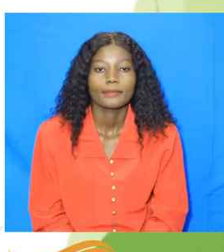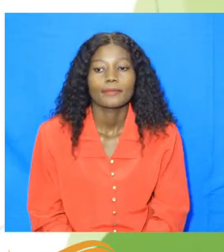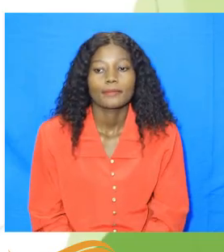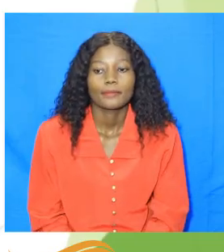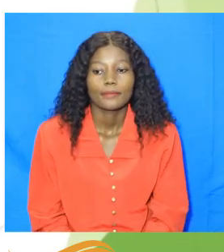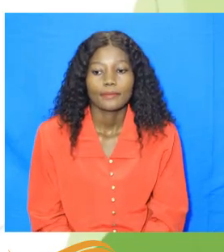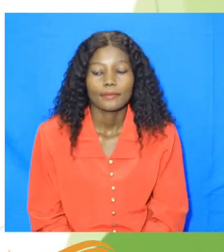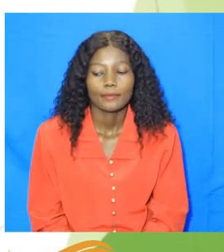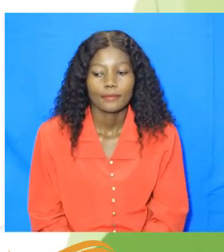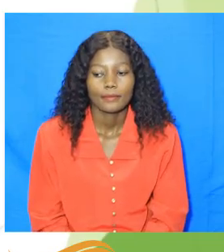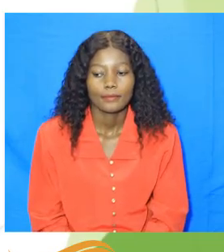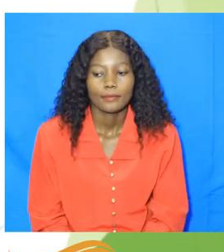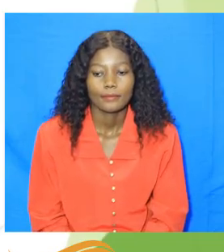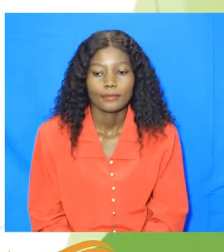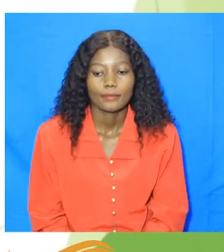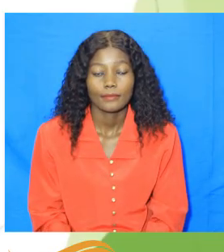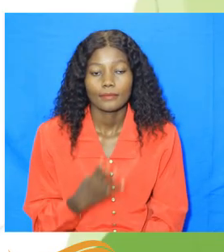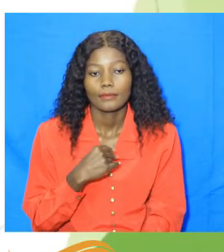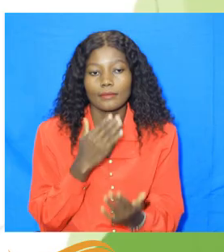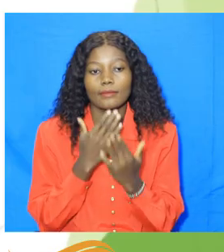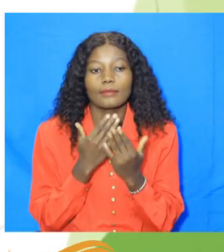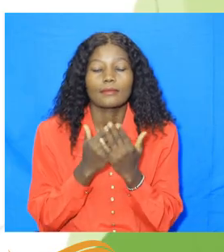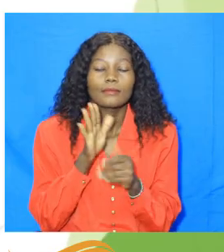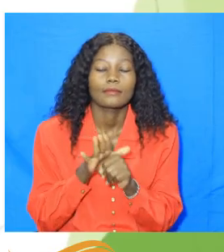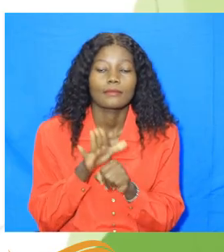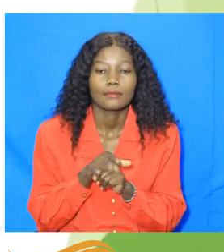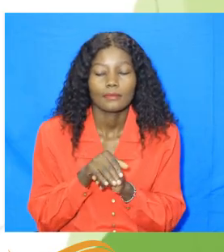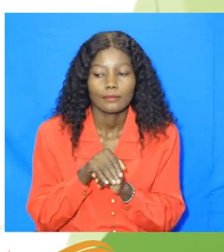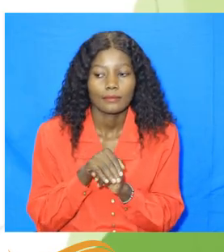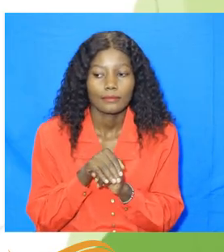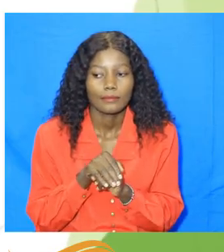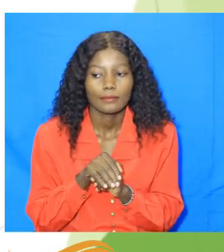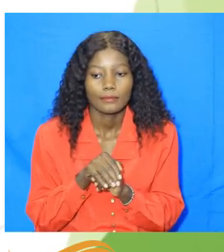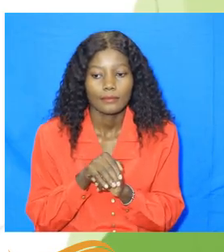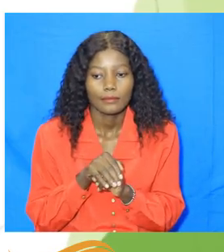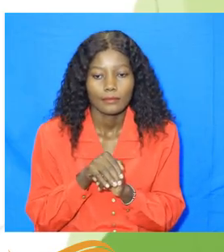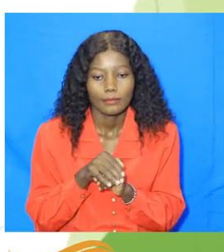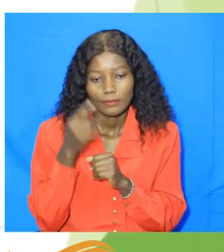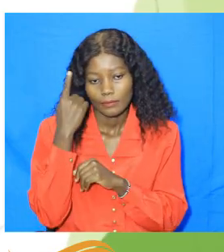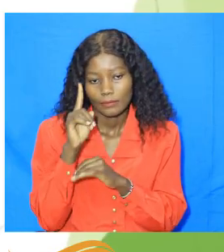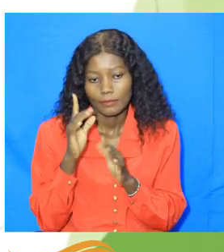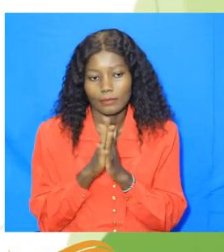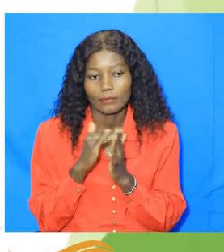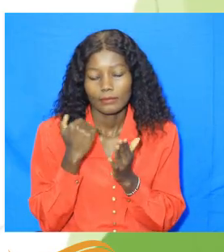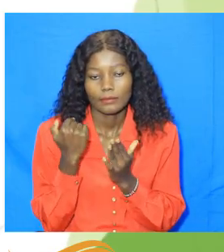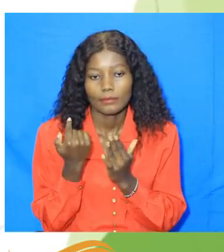I really want to thank you so much for the webinar from